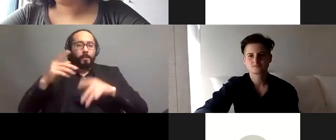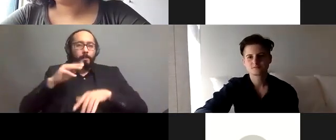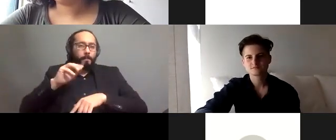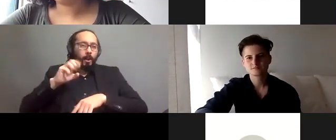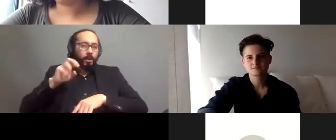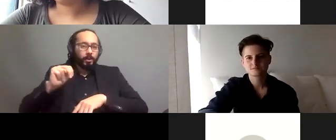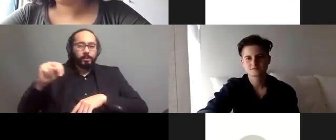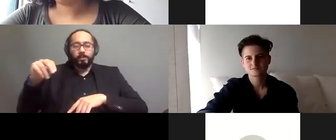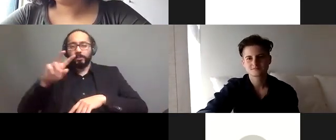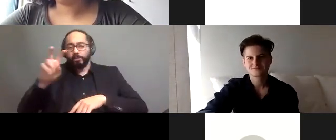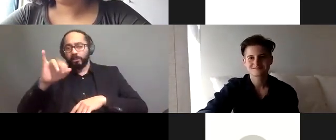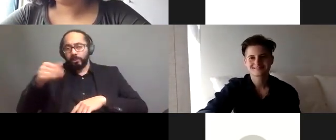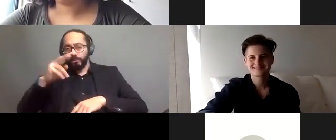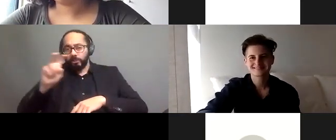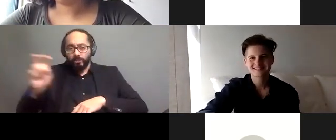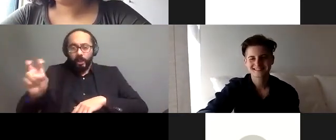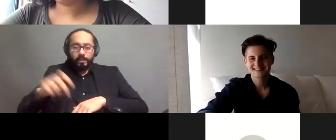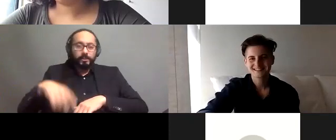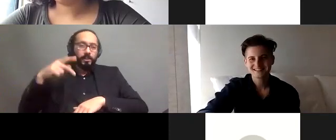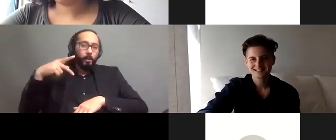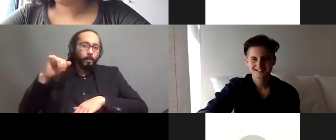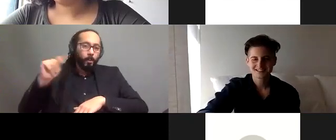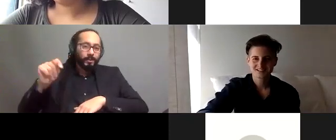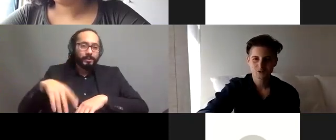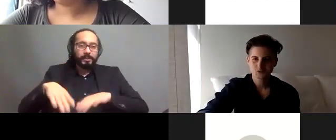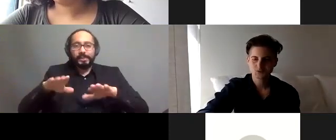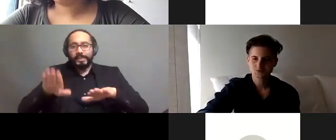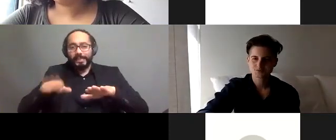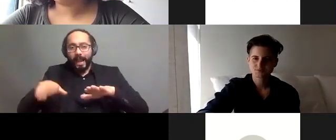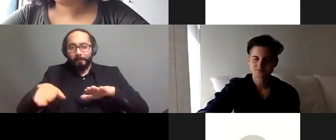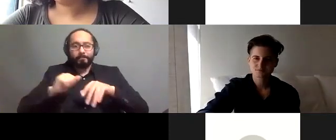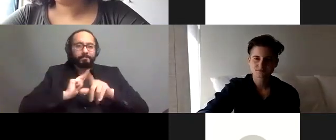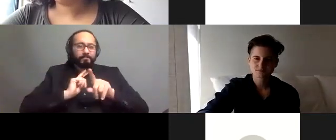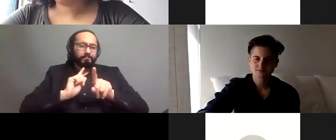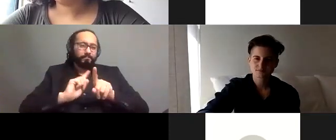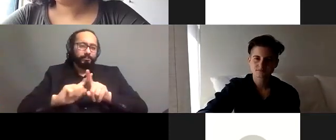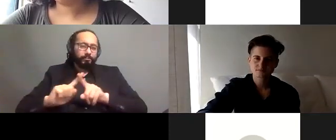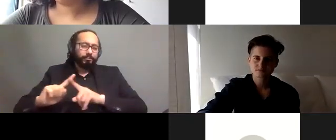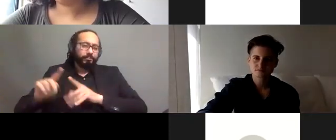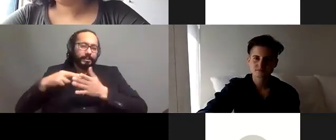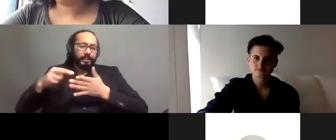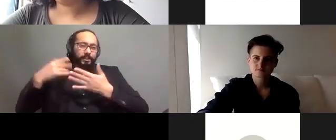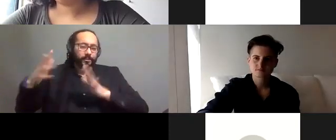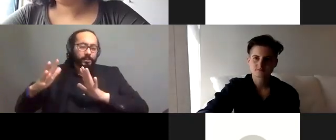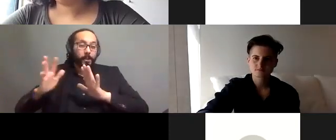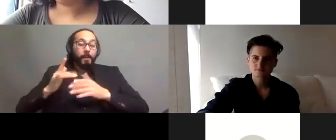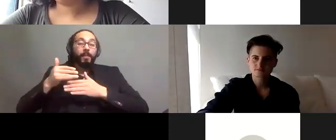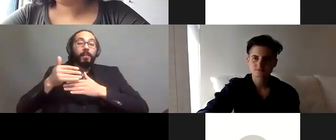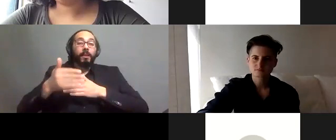point, you name it, we did it. And then I learned about